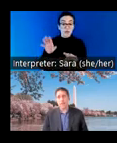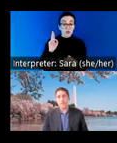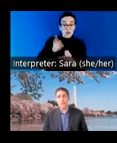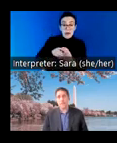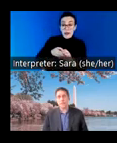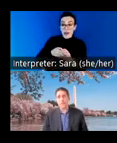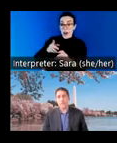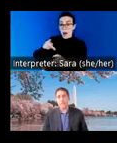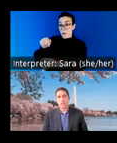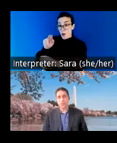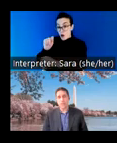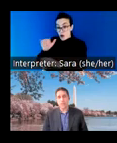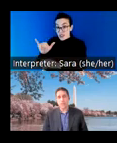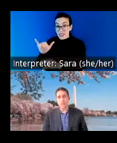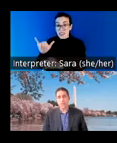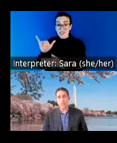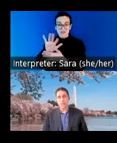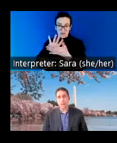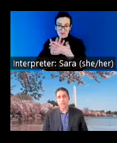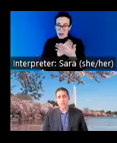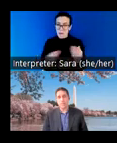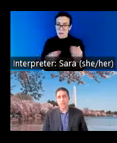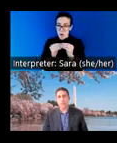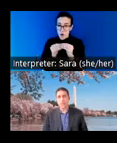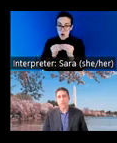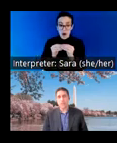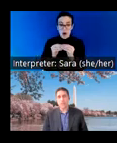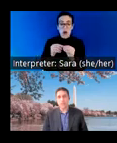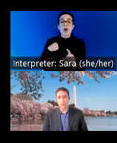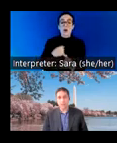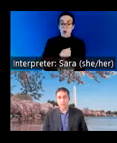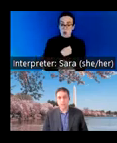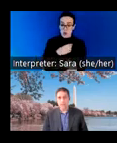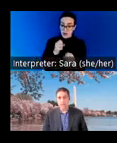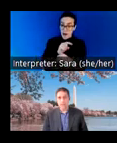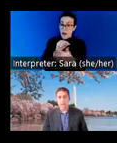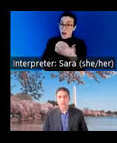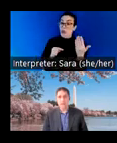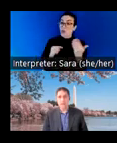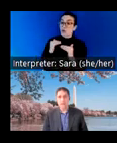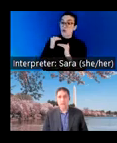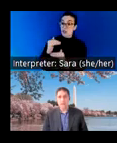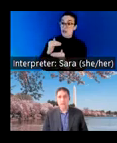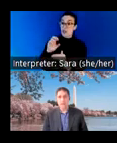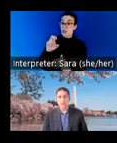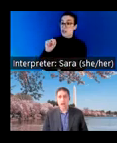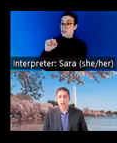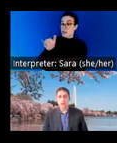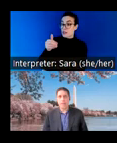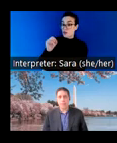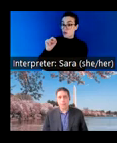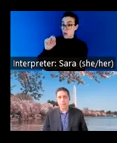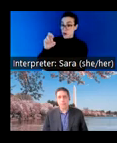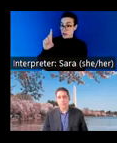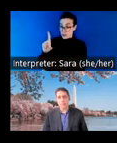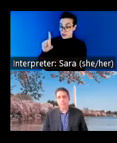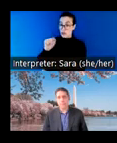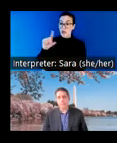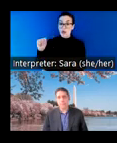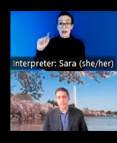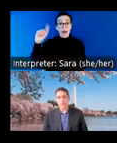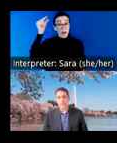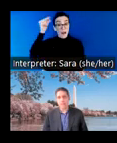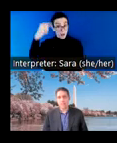We got those restrictions enjoined in 2020. The government appealed, and we got an affirmance from the